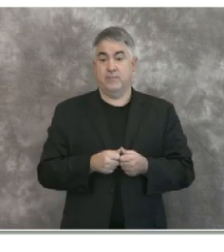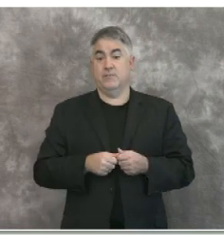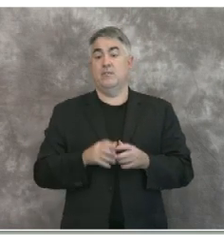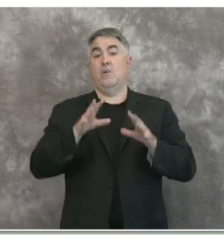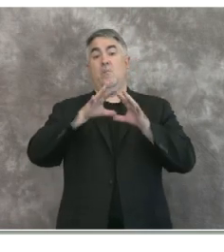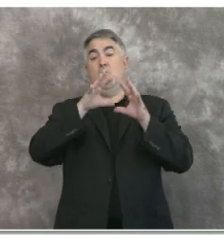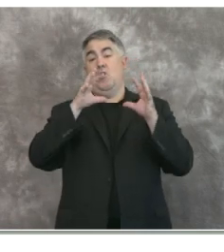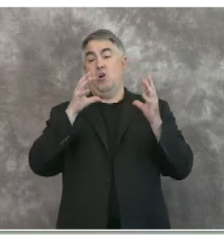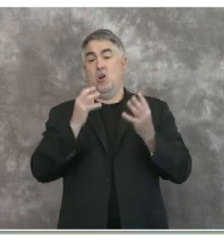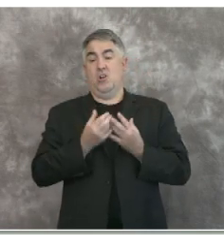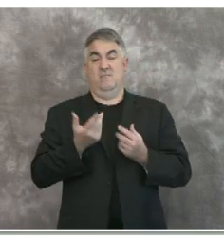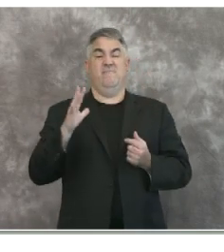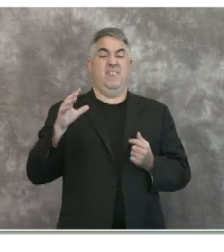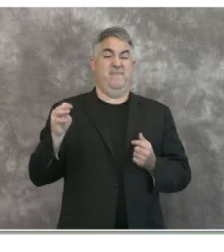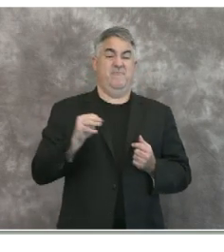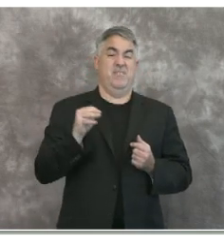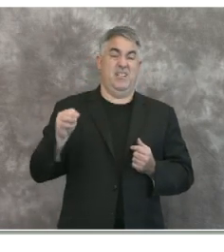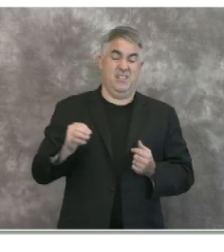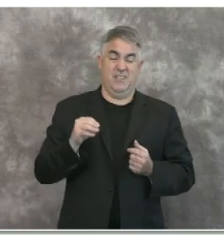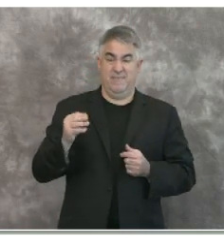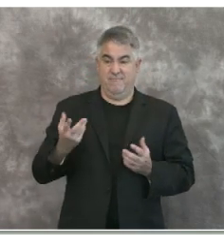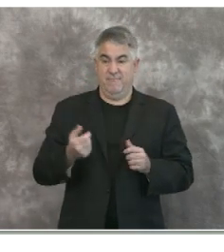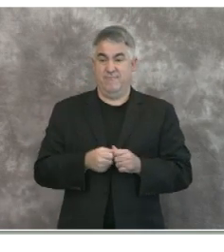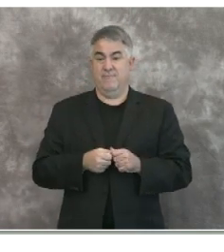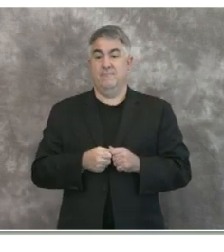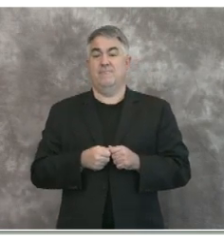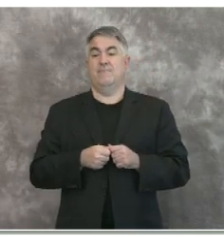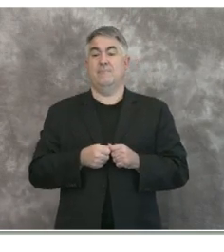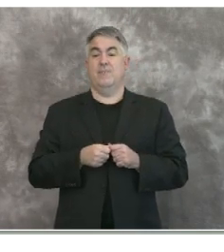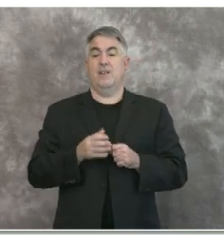5 million positive cases, including almost